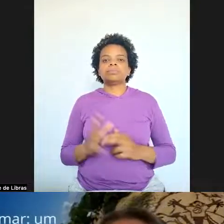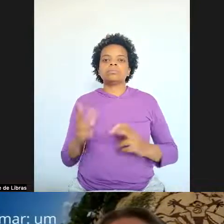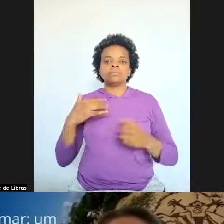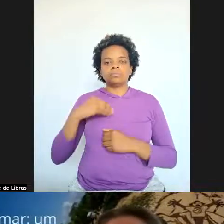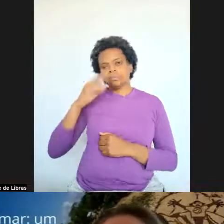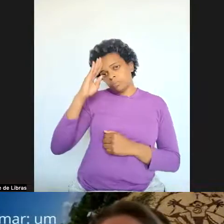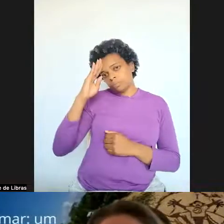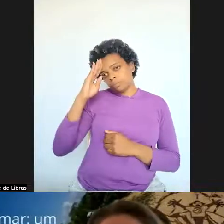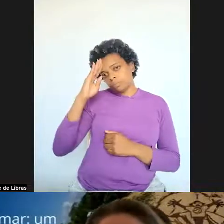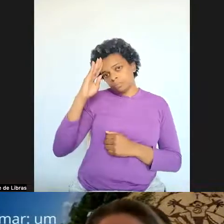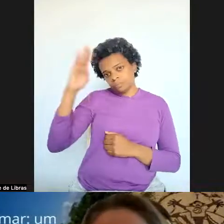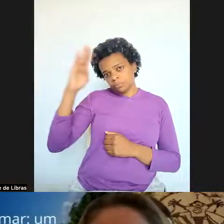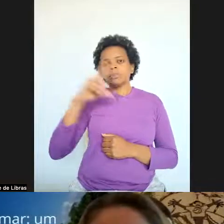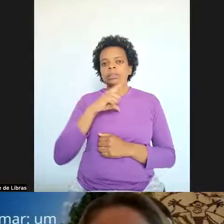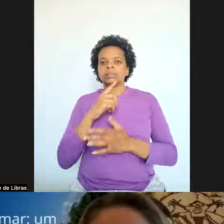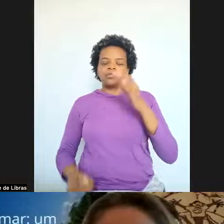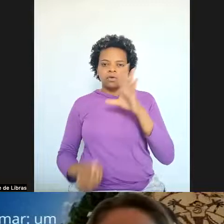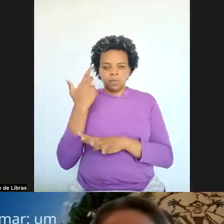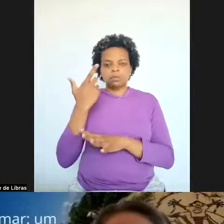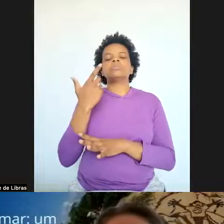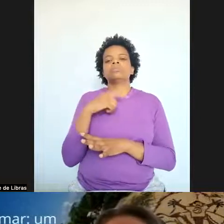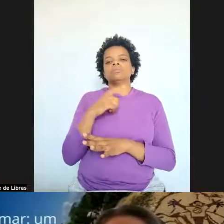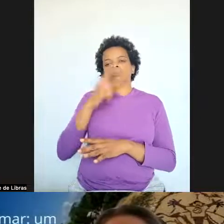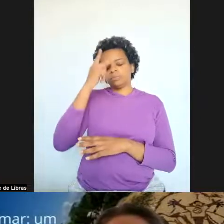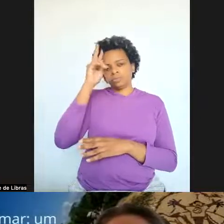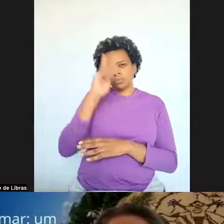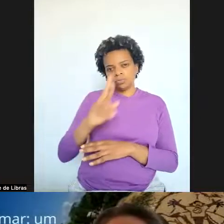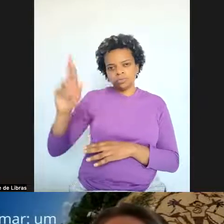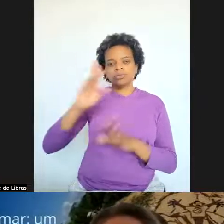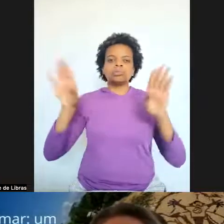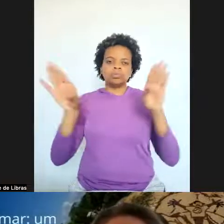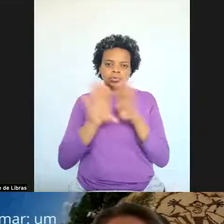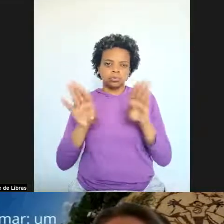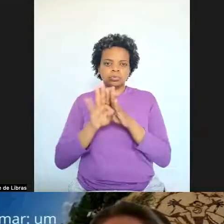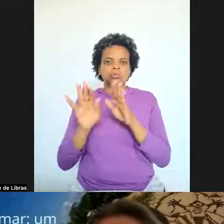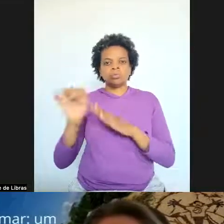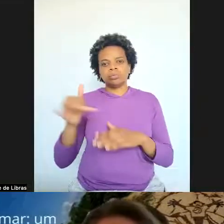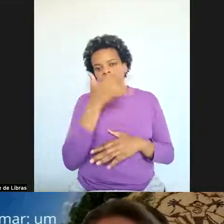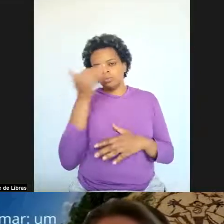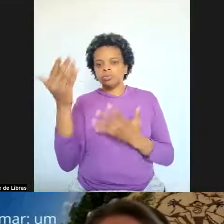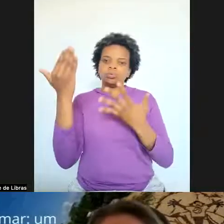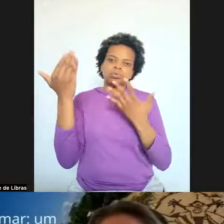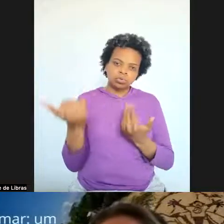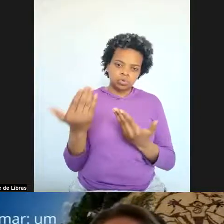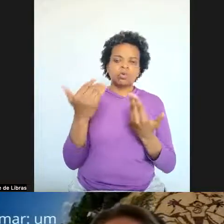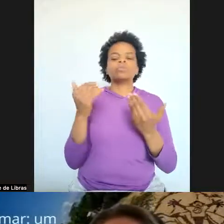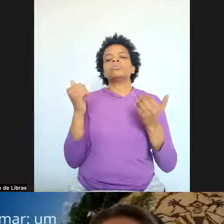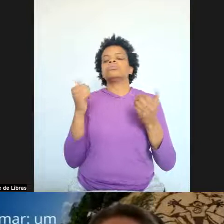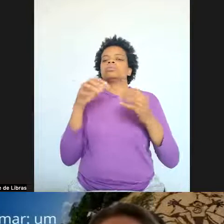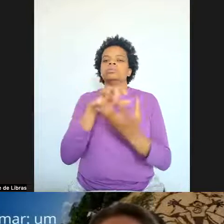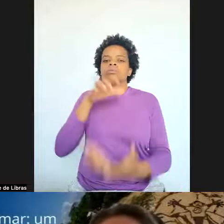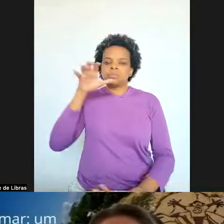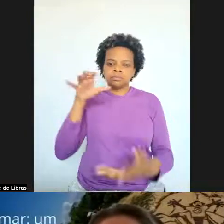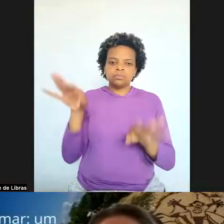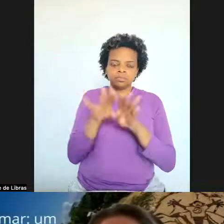As action focus, we have the development of leaderships. So we work with adults and